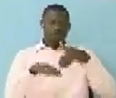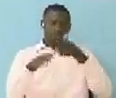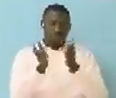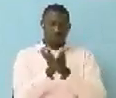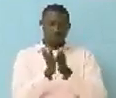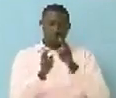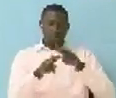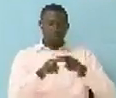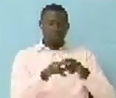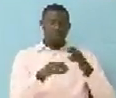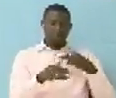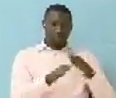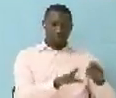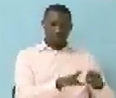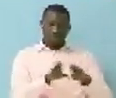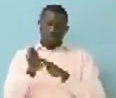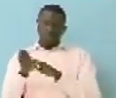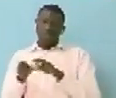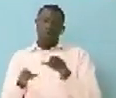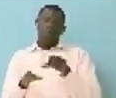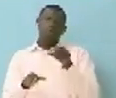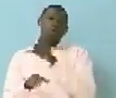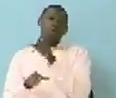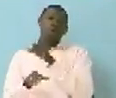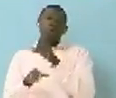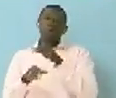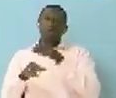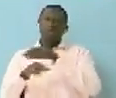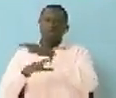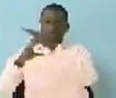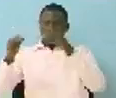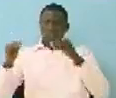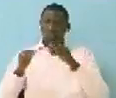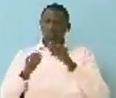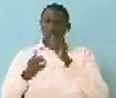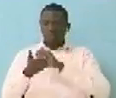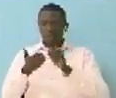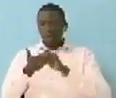when he moved to another room to go and write his statement, but